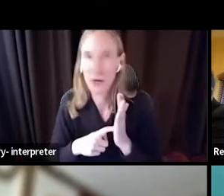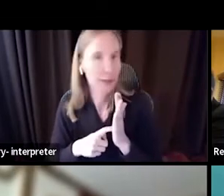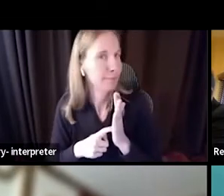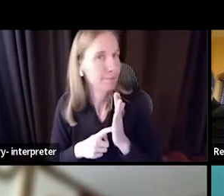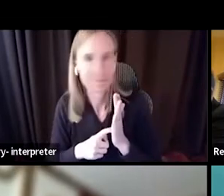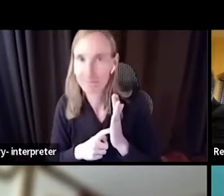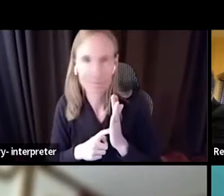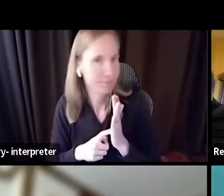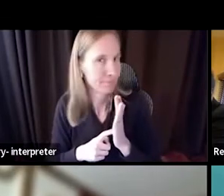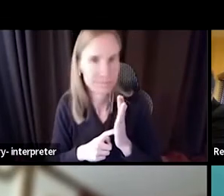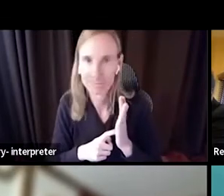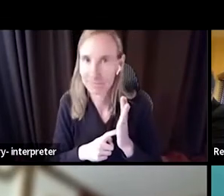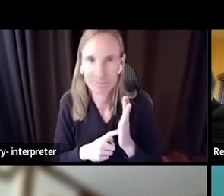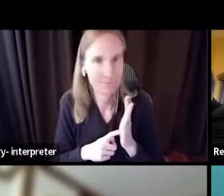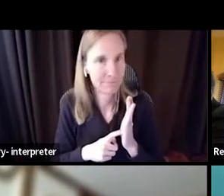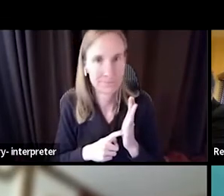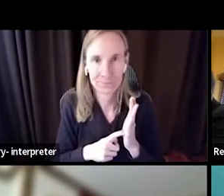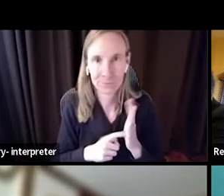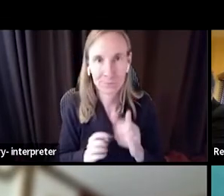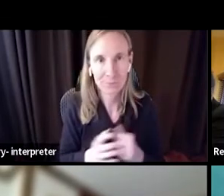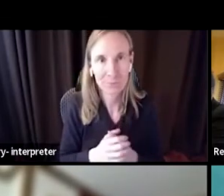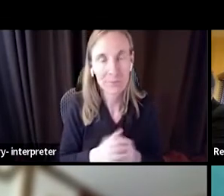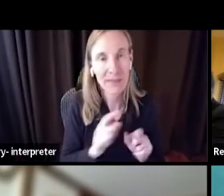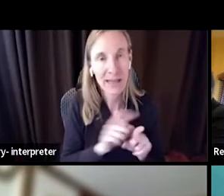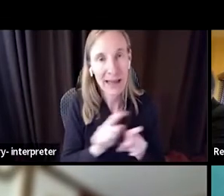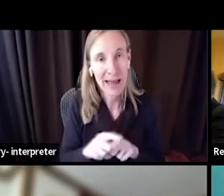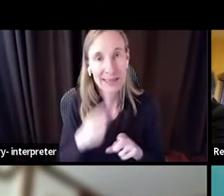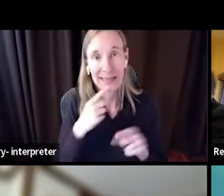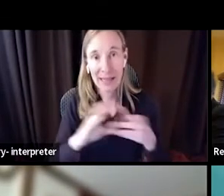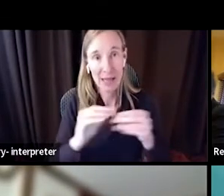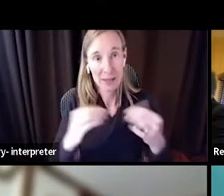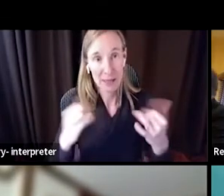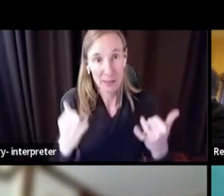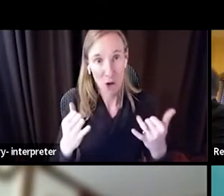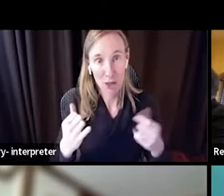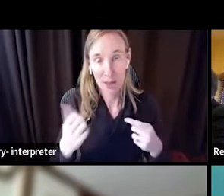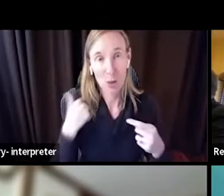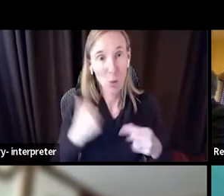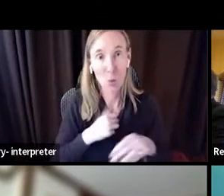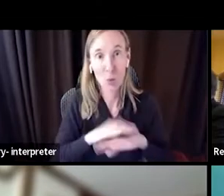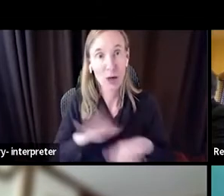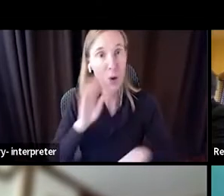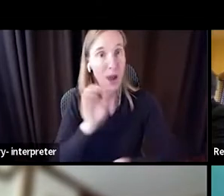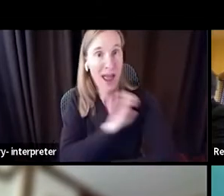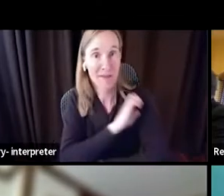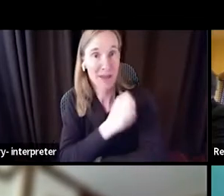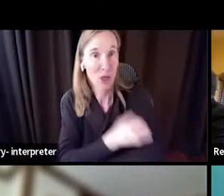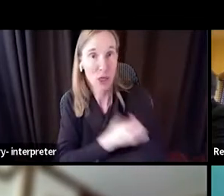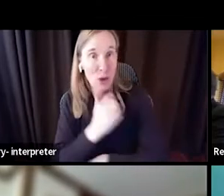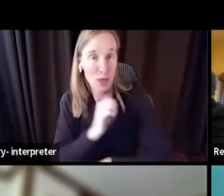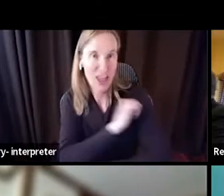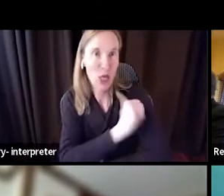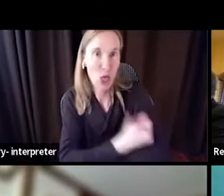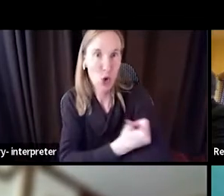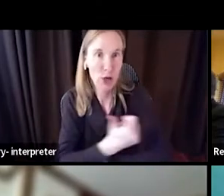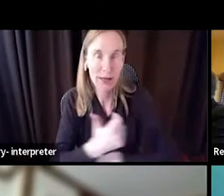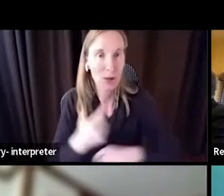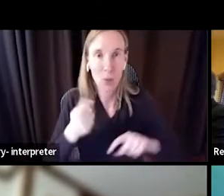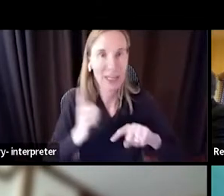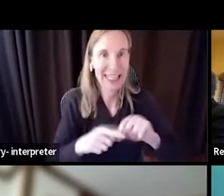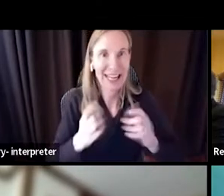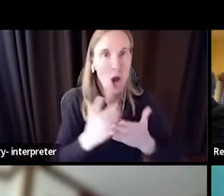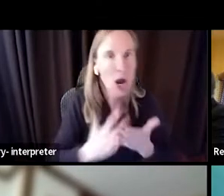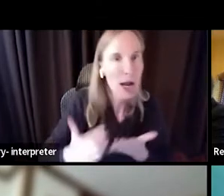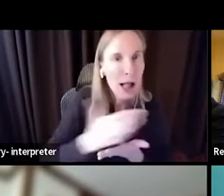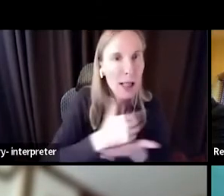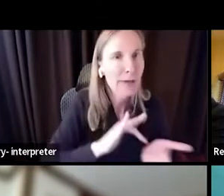benefit. And as I said, currently we don't have the authority to collect those plans. So we're